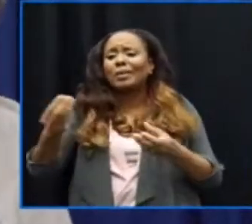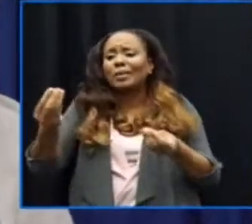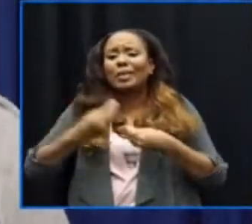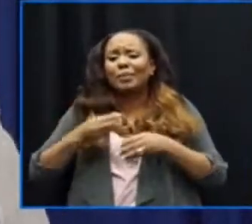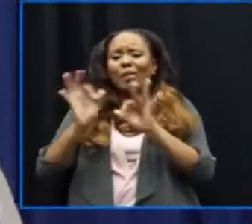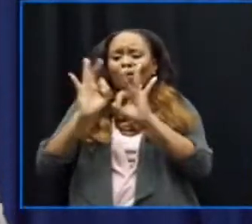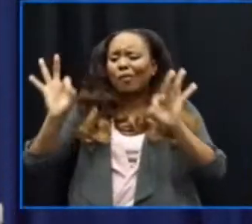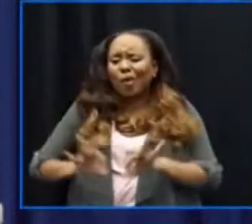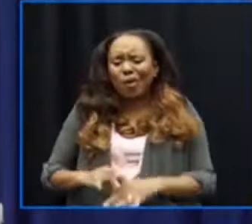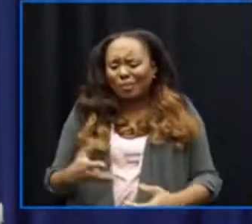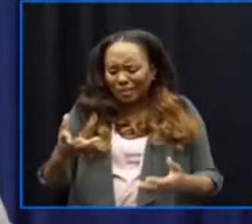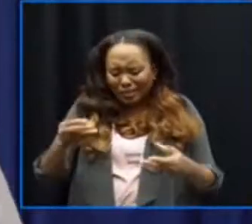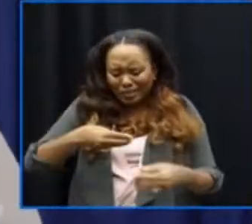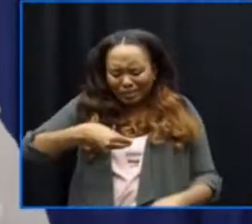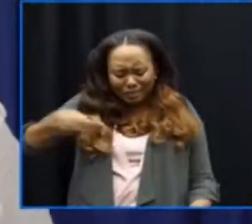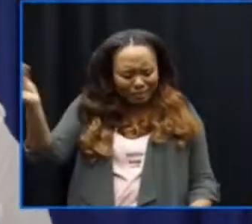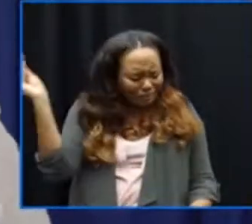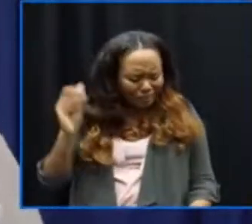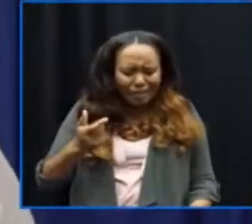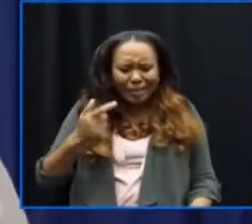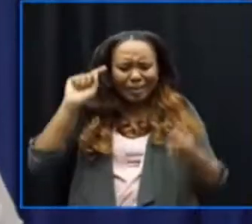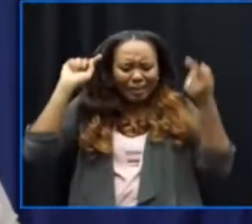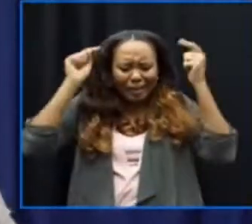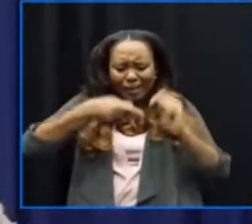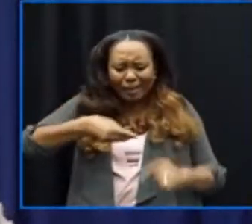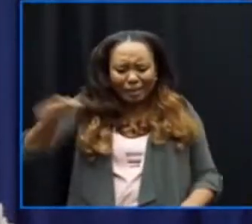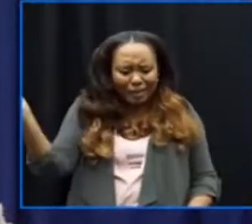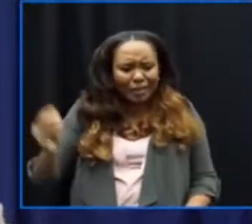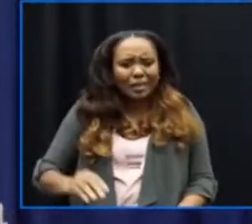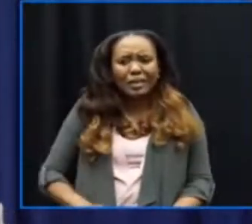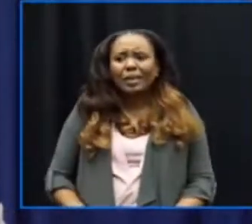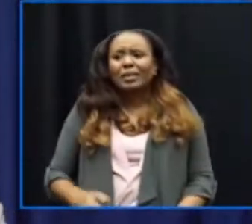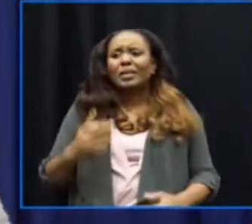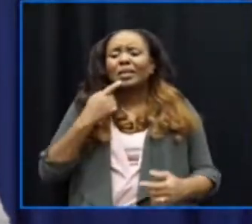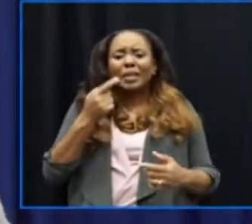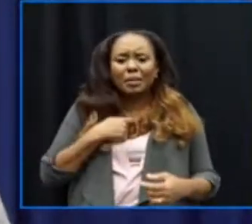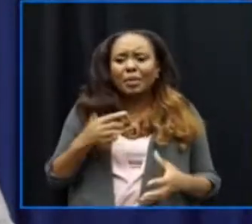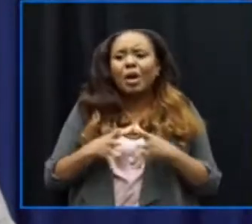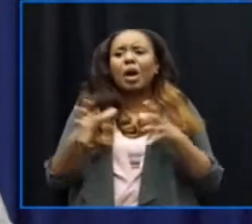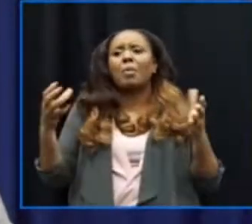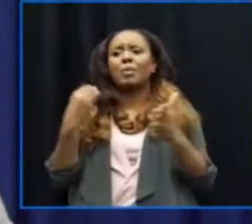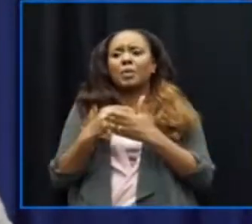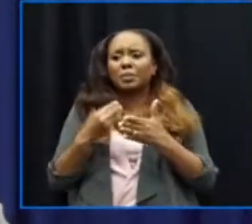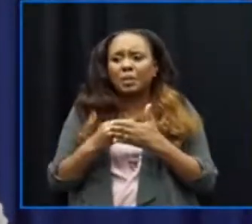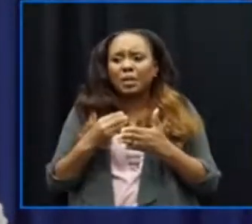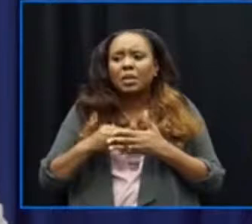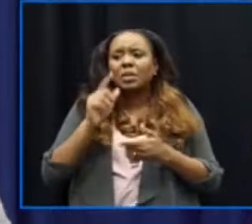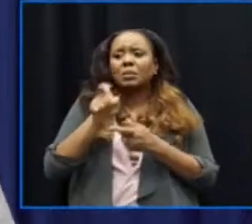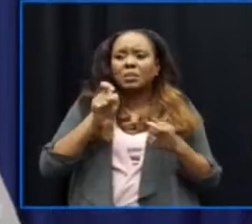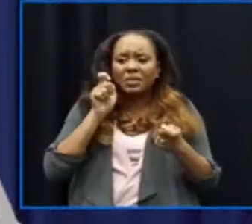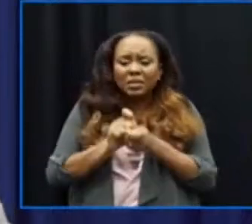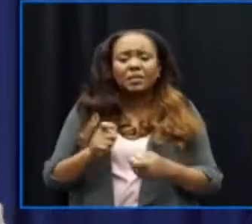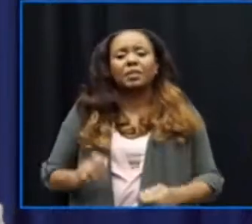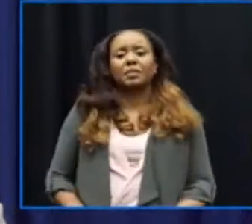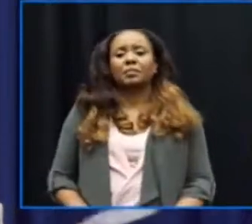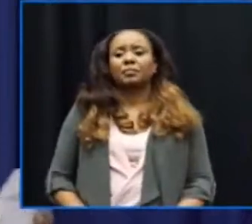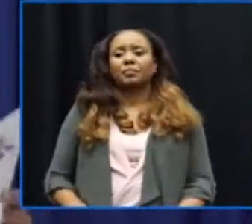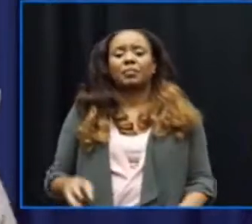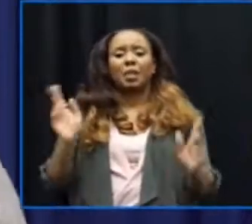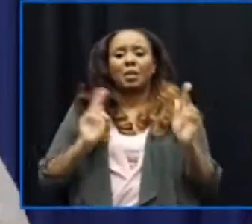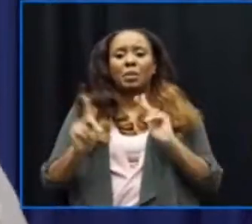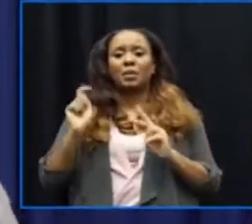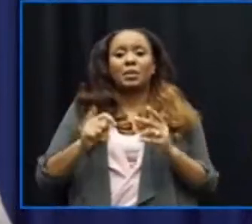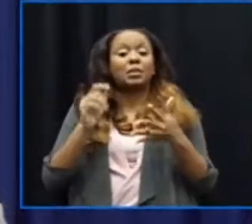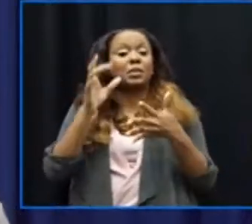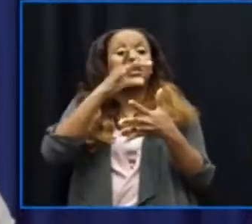I put in B, I can get C. If I put in Z, I can get AA squared. tell us and just let people pick, just like how they go